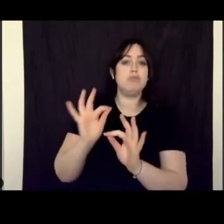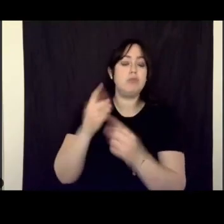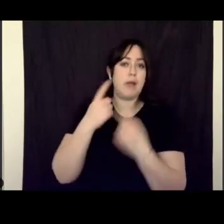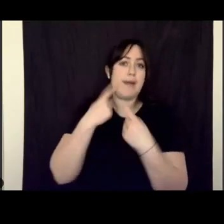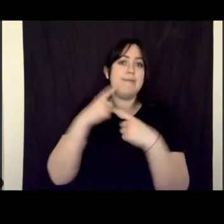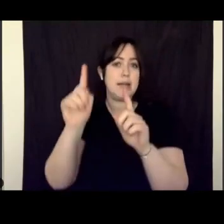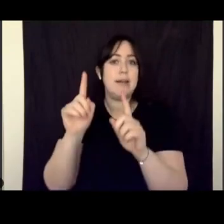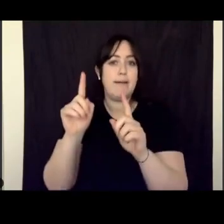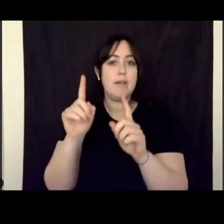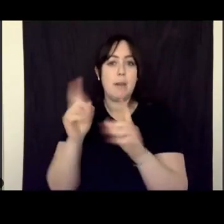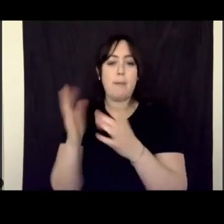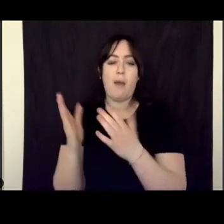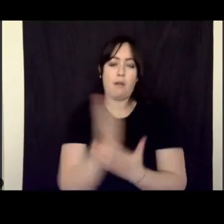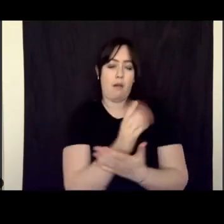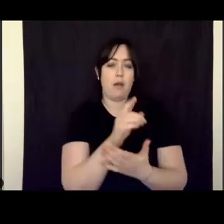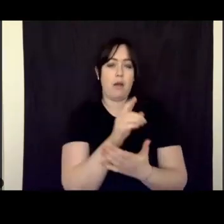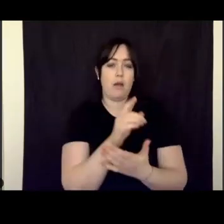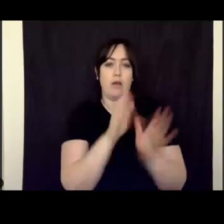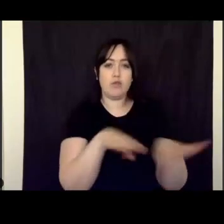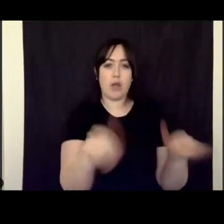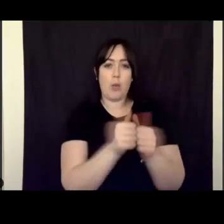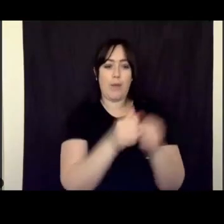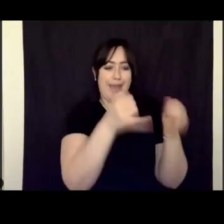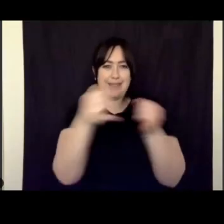there's significant more work to be done.